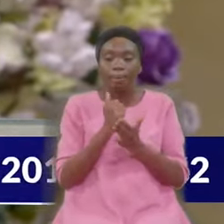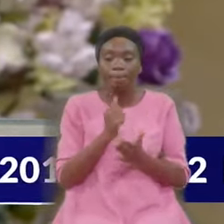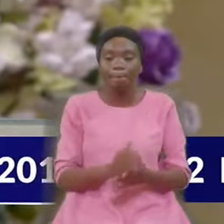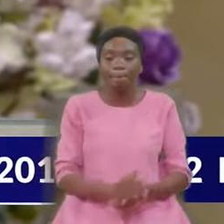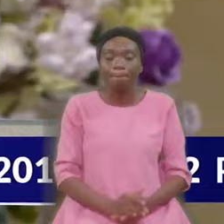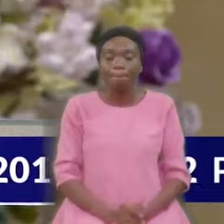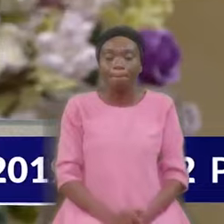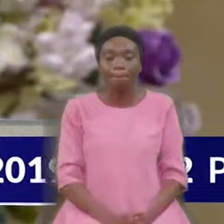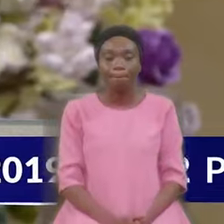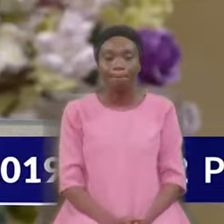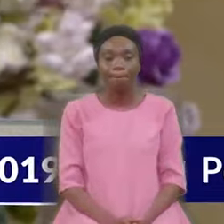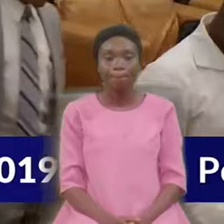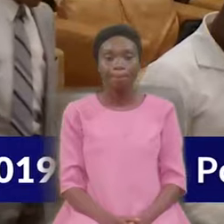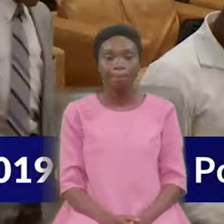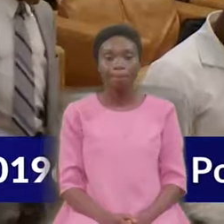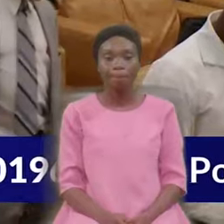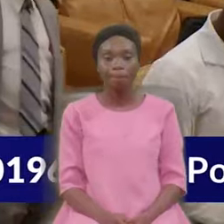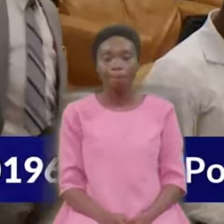Put them in the bags.